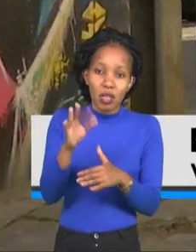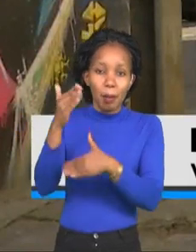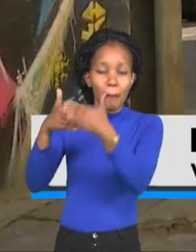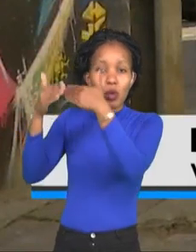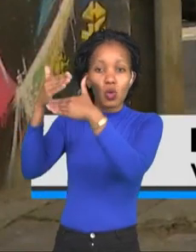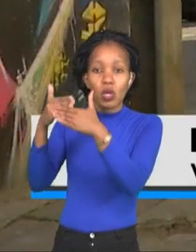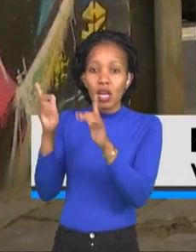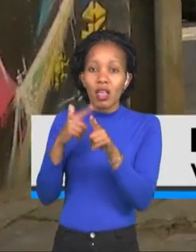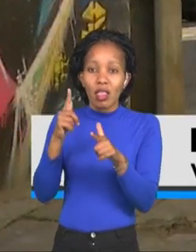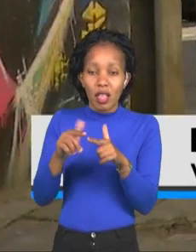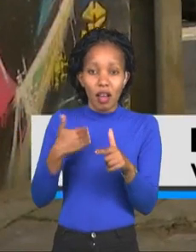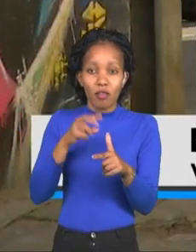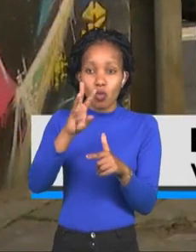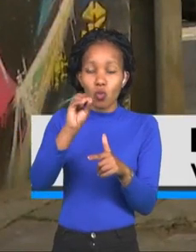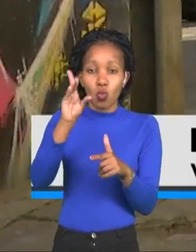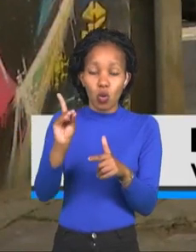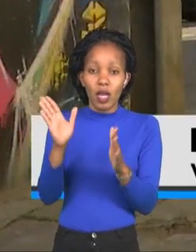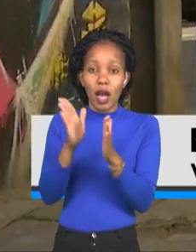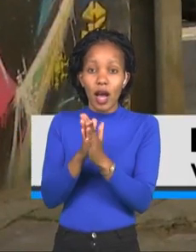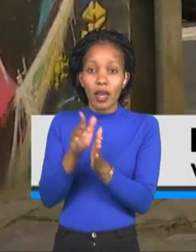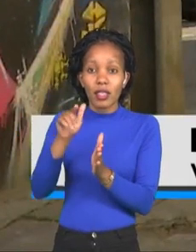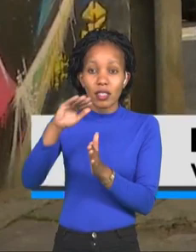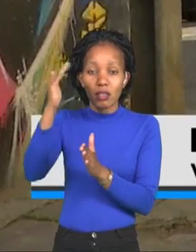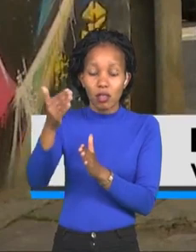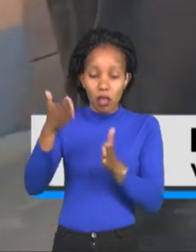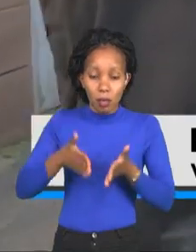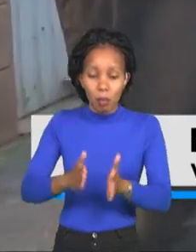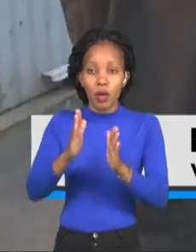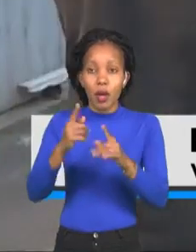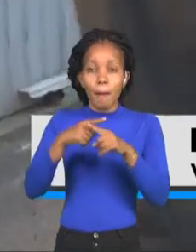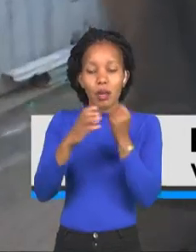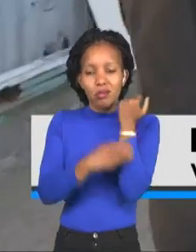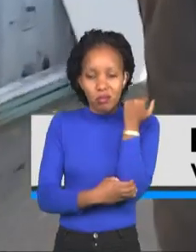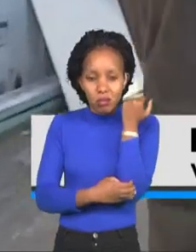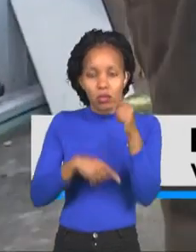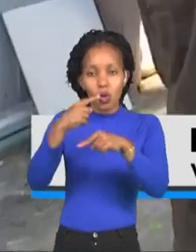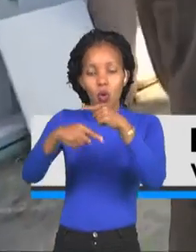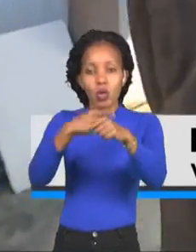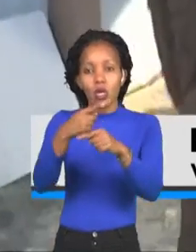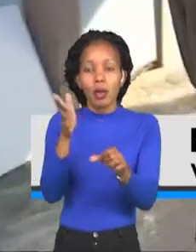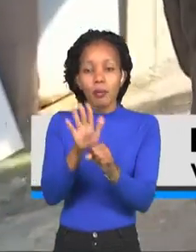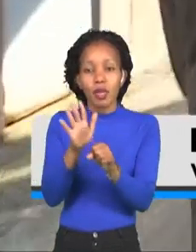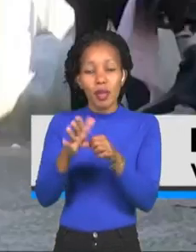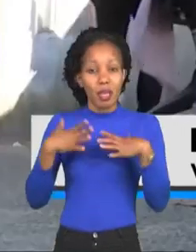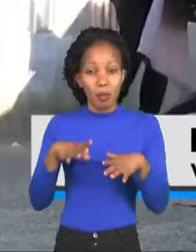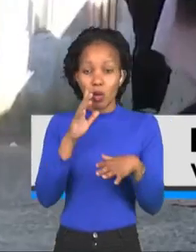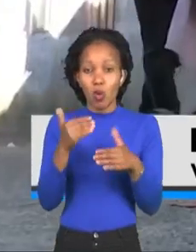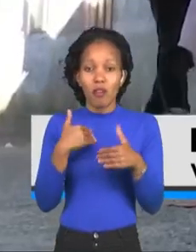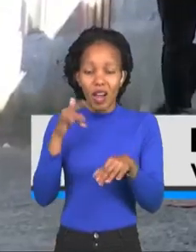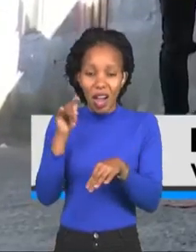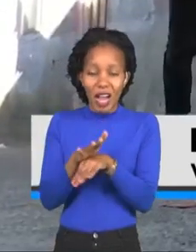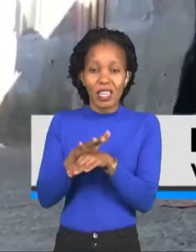houses have replaced wooden shacks and the muddy streets have been paved. But poverty is still visible, with most residents taking up early